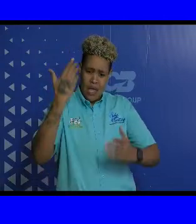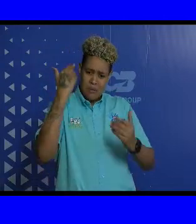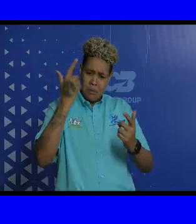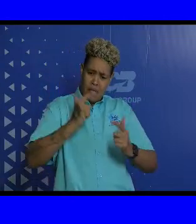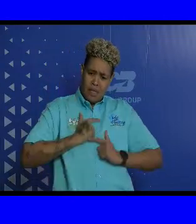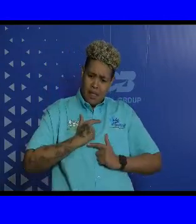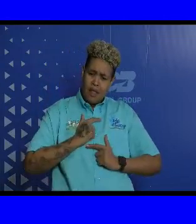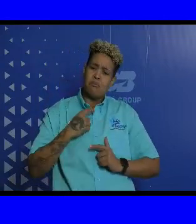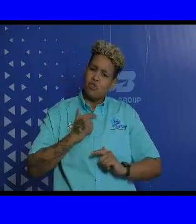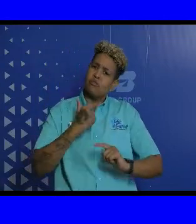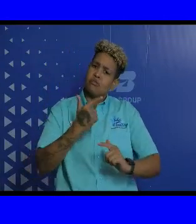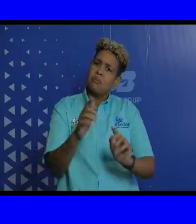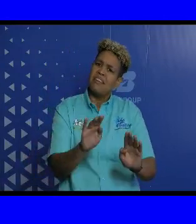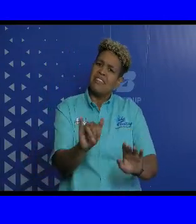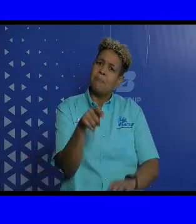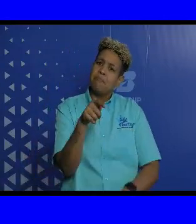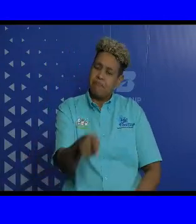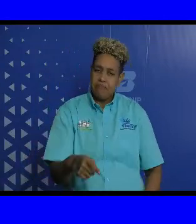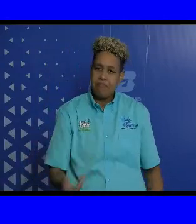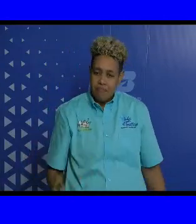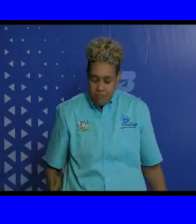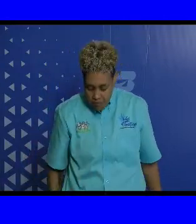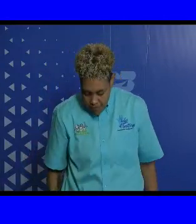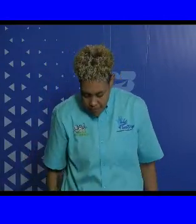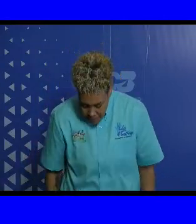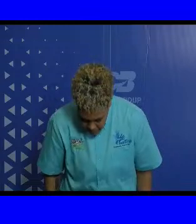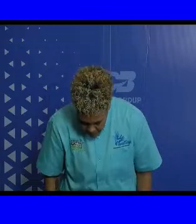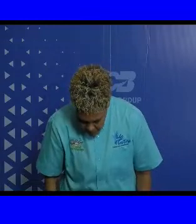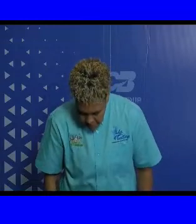them not do unto you.